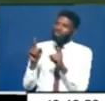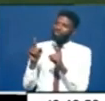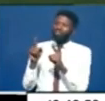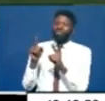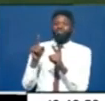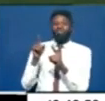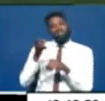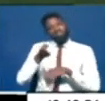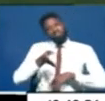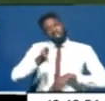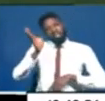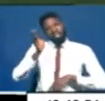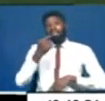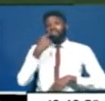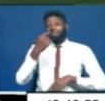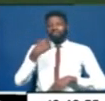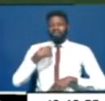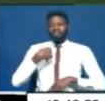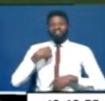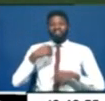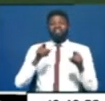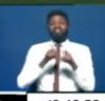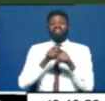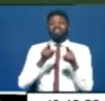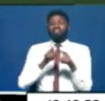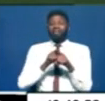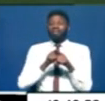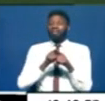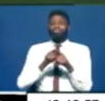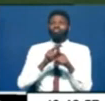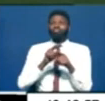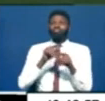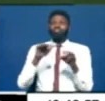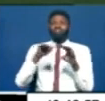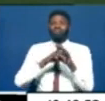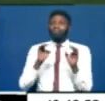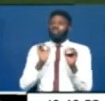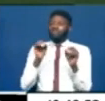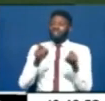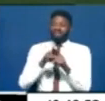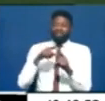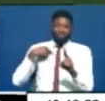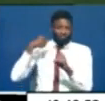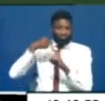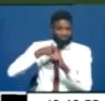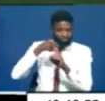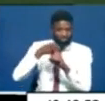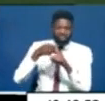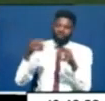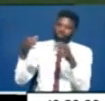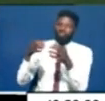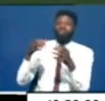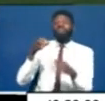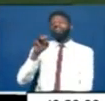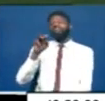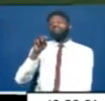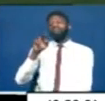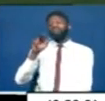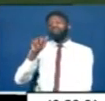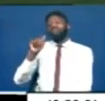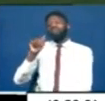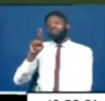I was Madoadoa. Mm-hmm. I also fought for the restoration of the Mau. I became their enemy. I was also fighting for the rights of the community